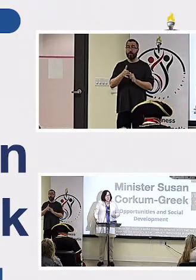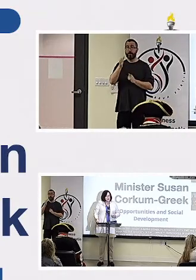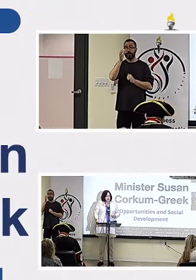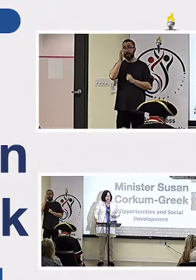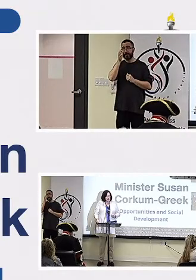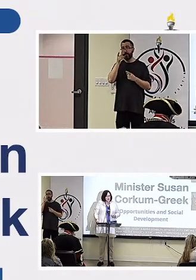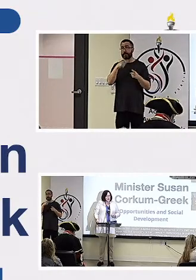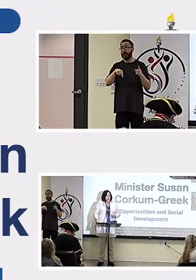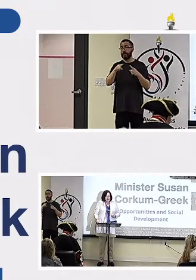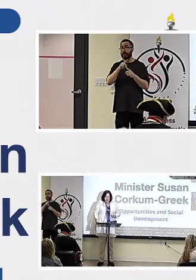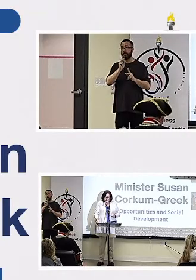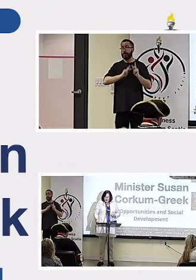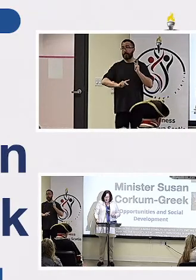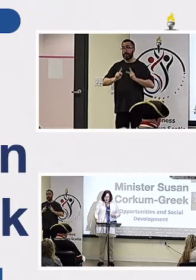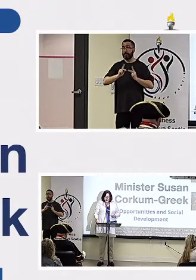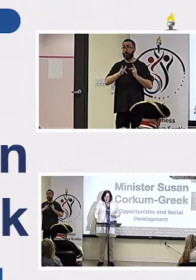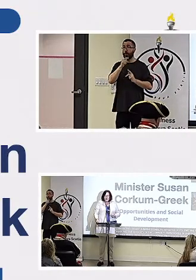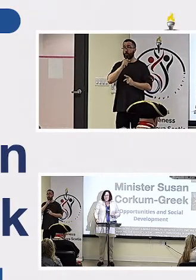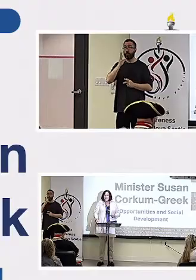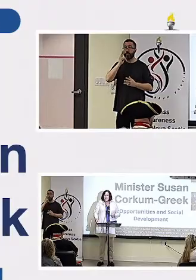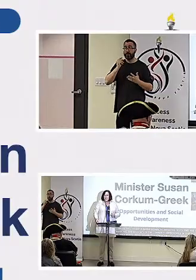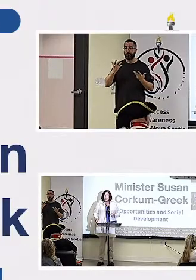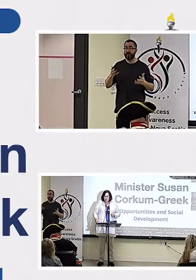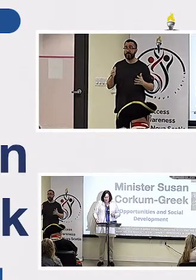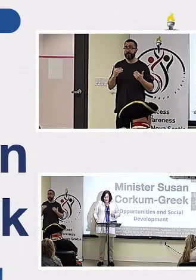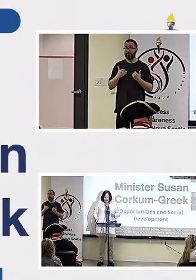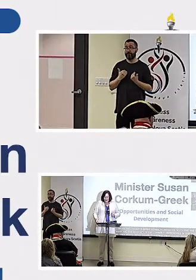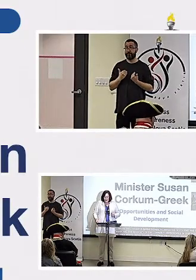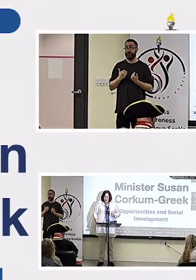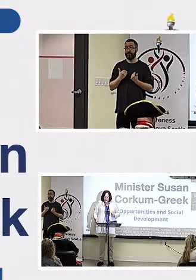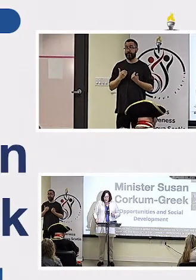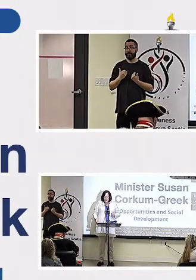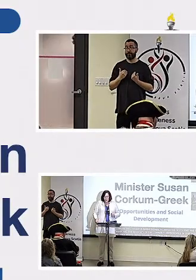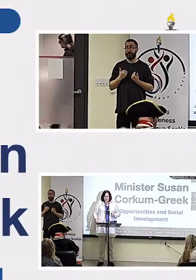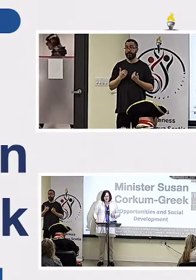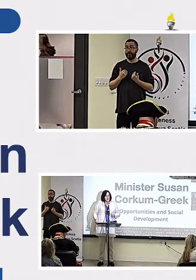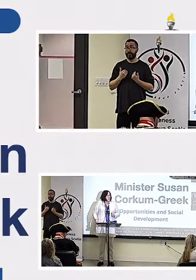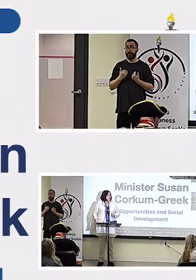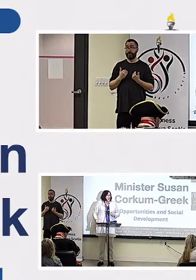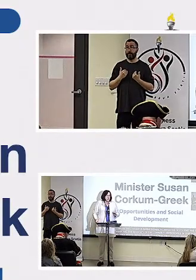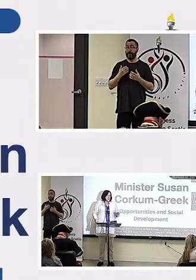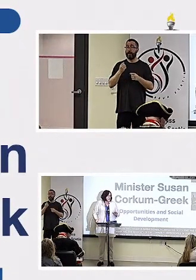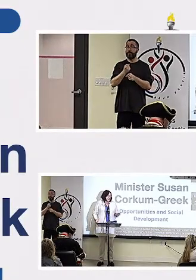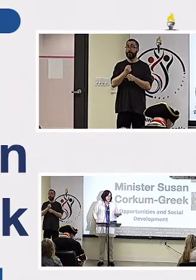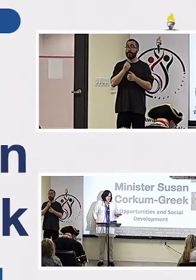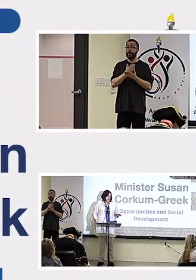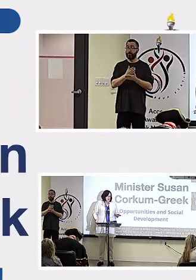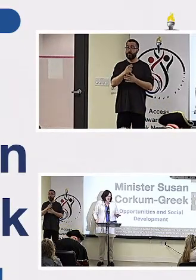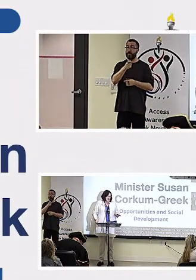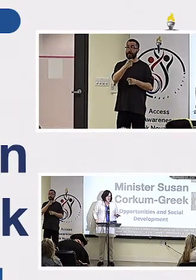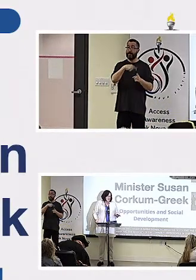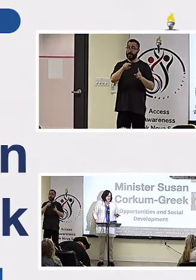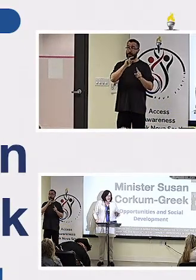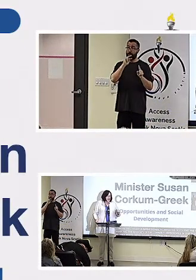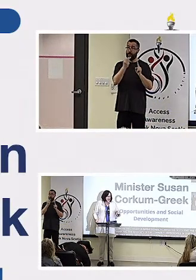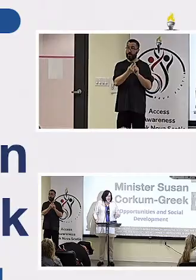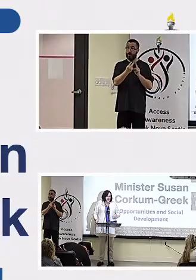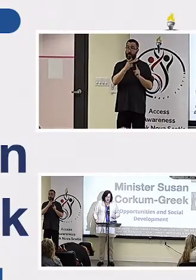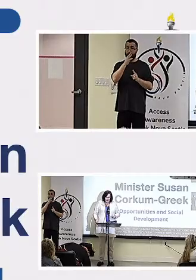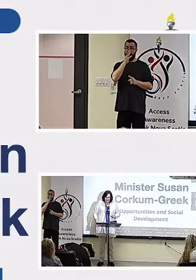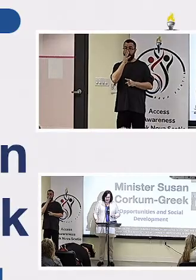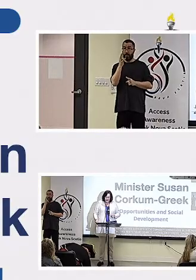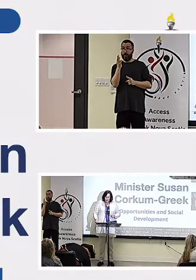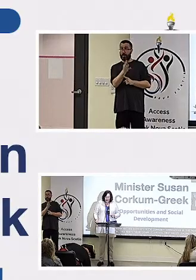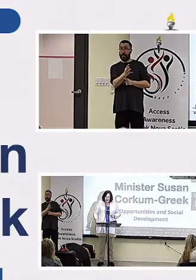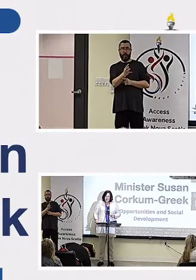to people with lived experience and ensuring those voices are not just heard, but that they